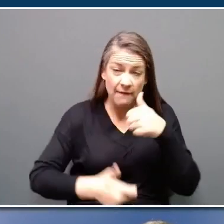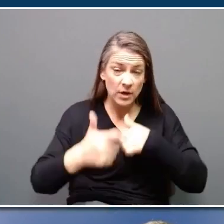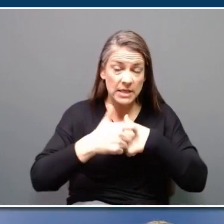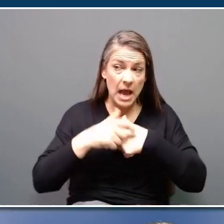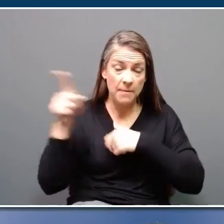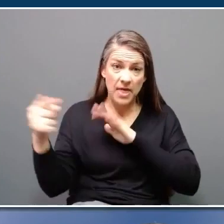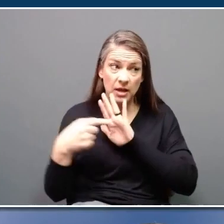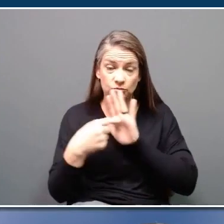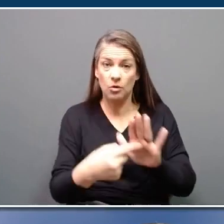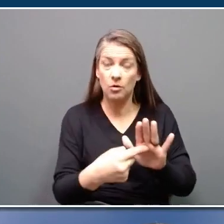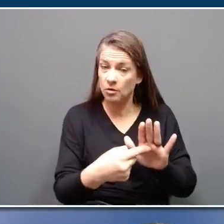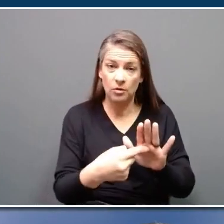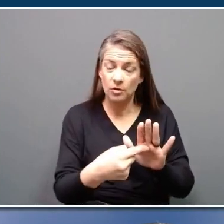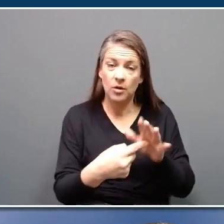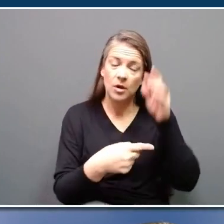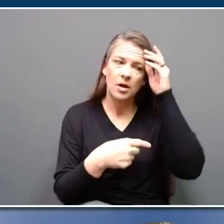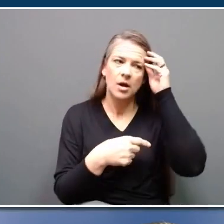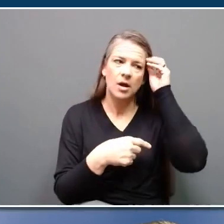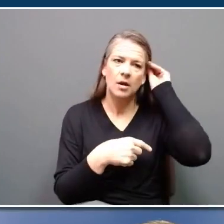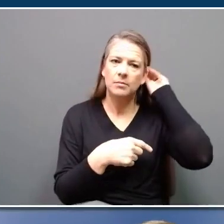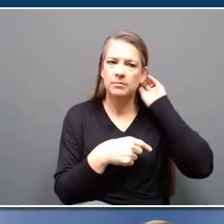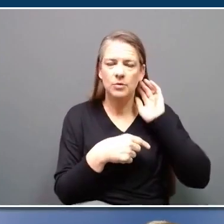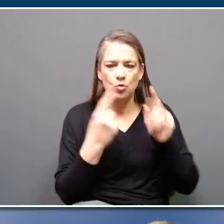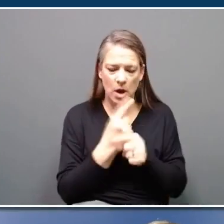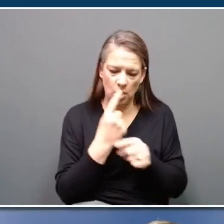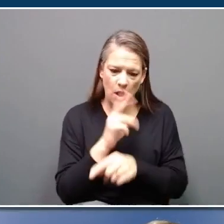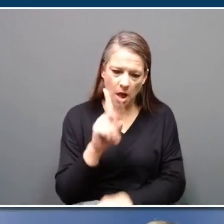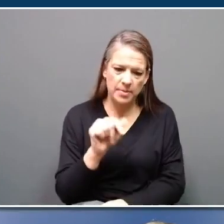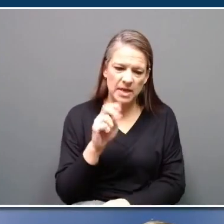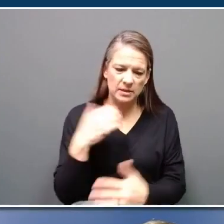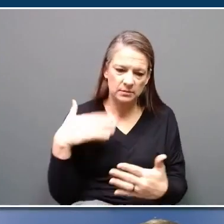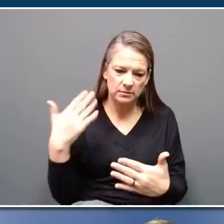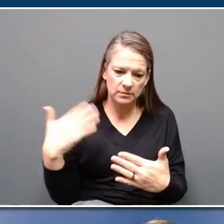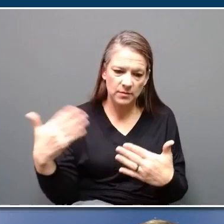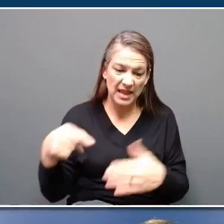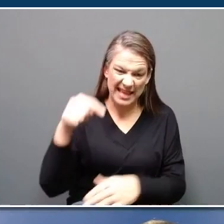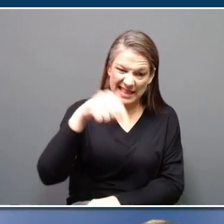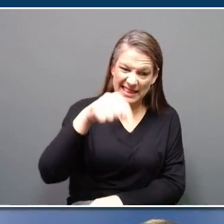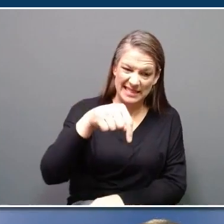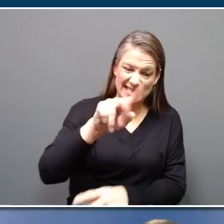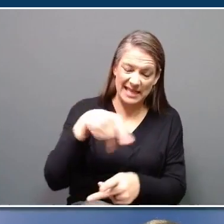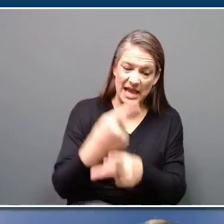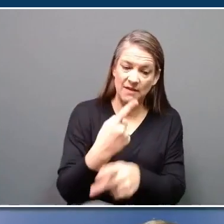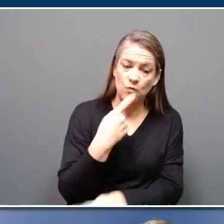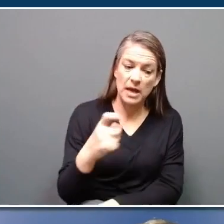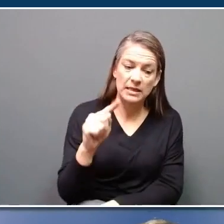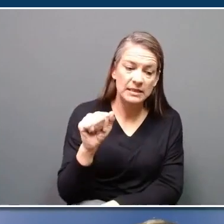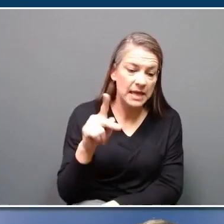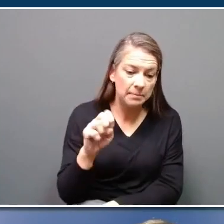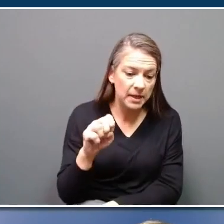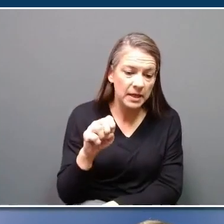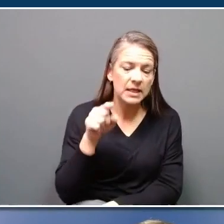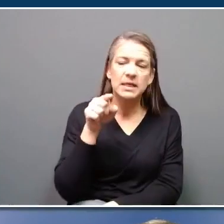and regular and consistent updates to them. This is the type of red tape that prevents things from getting done